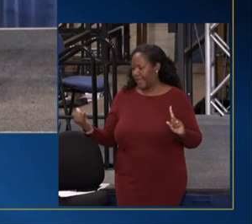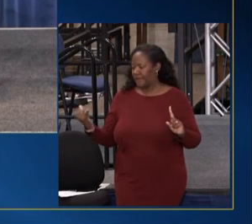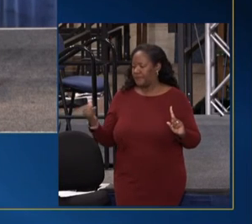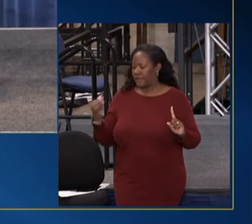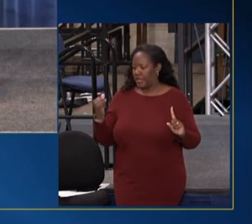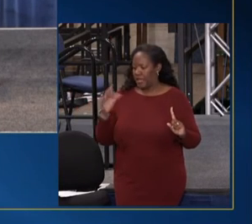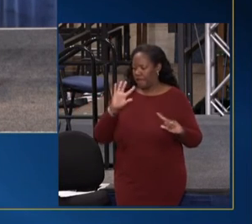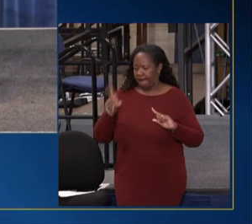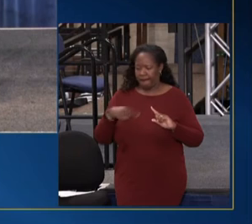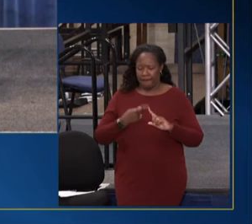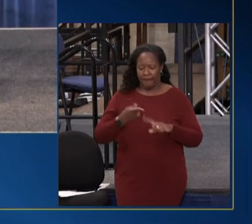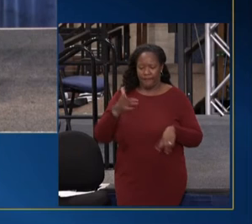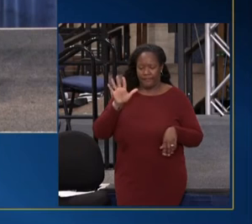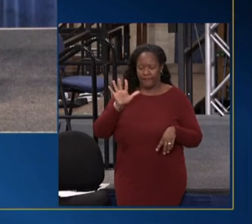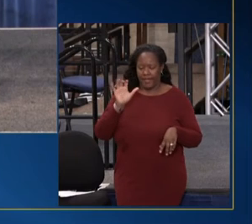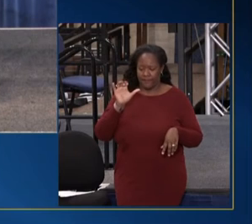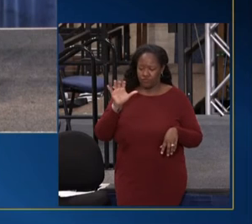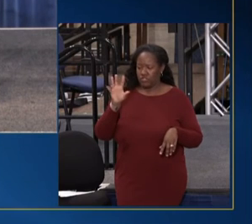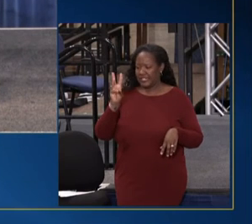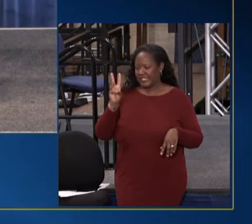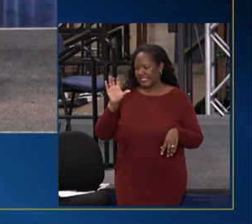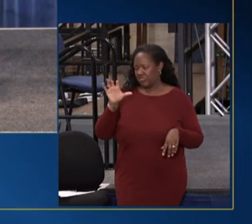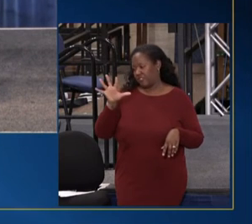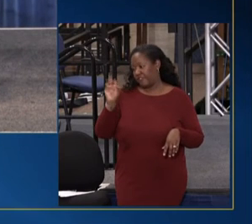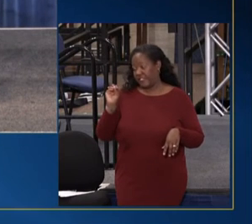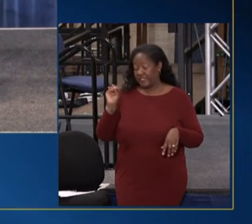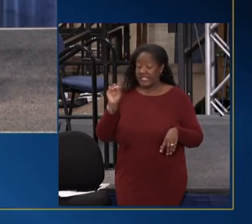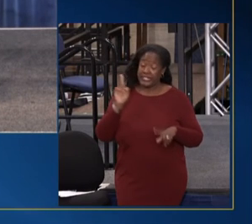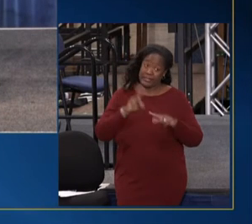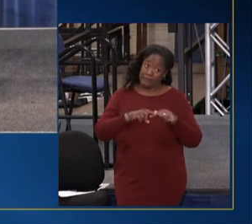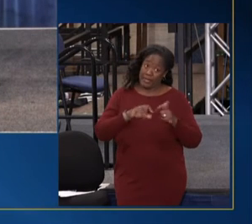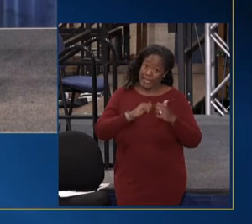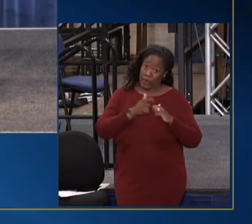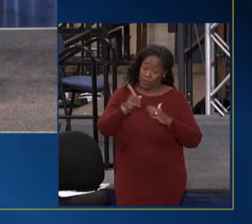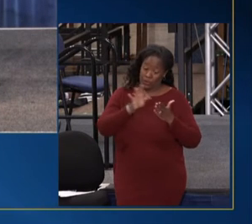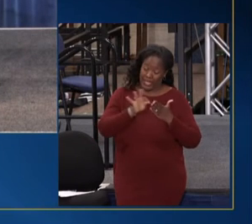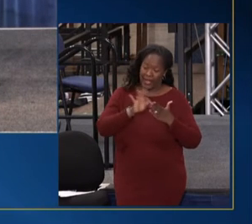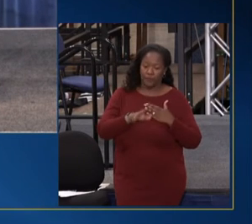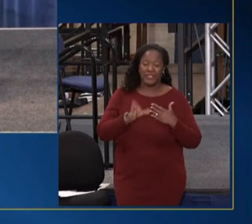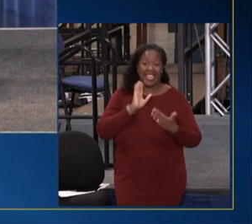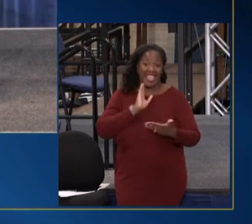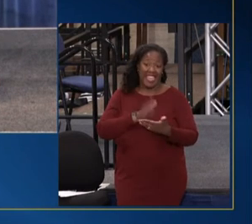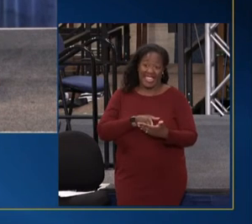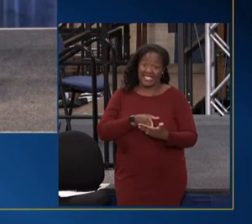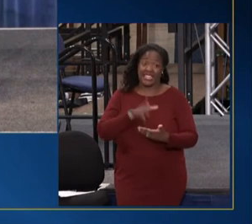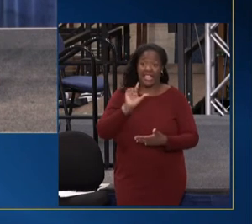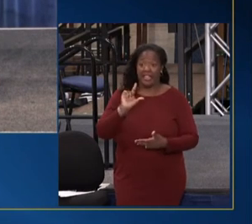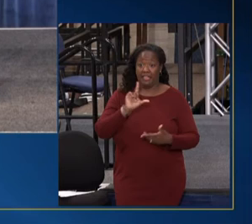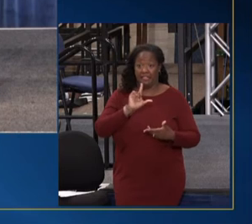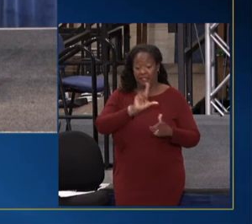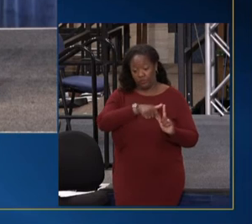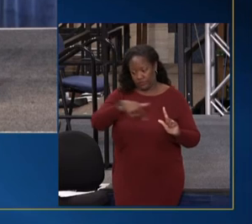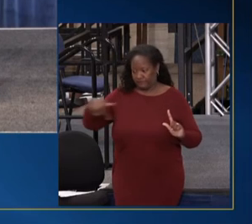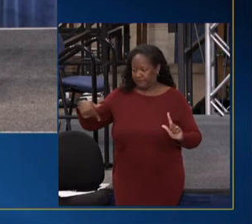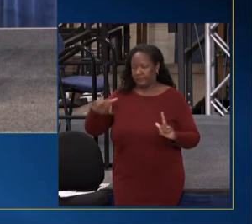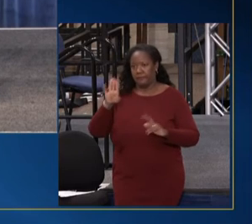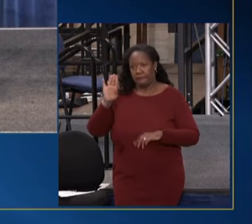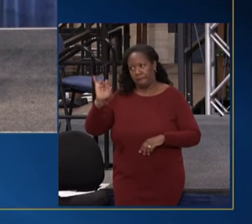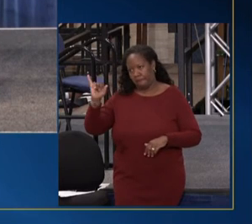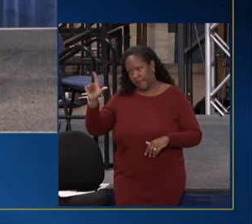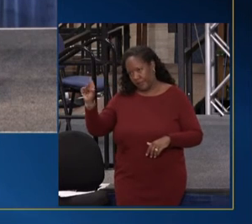the 500, 600, 650, depending on how you count them, anti-LGBTQ bills, right? And I wanted